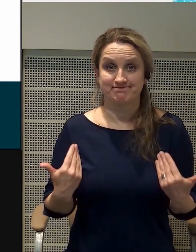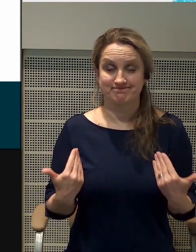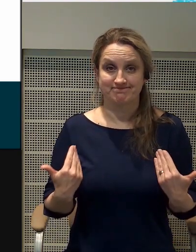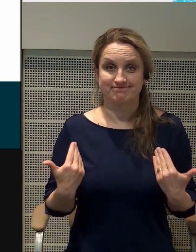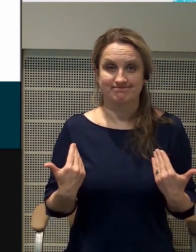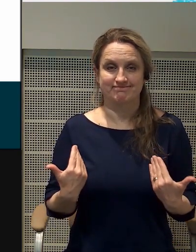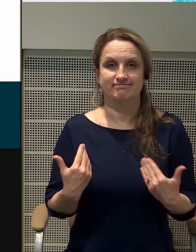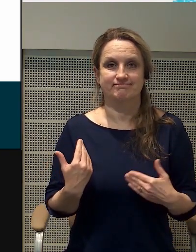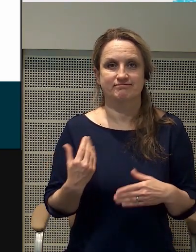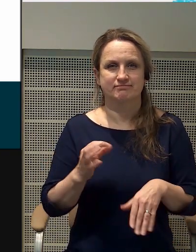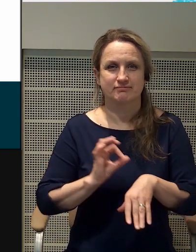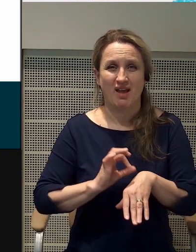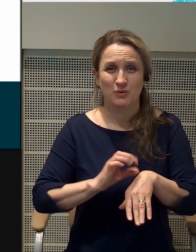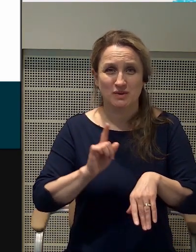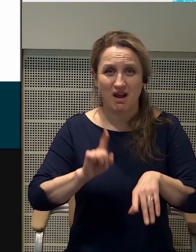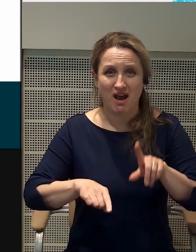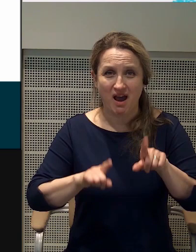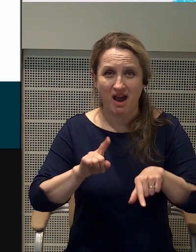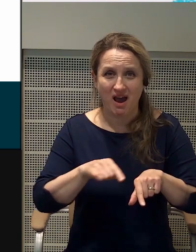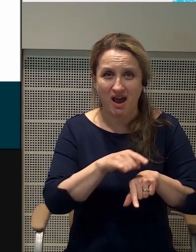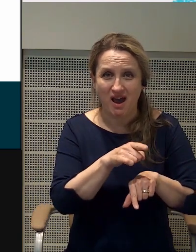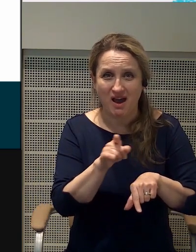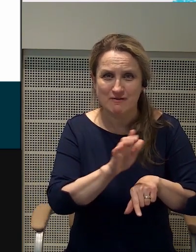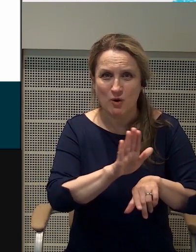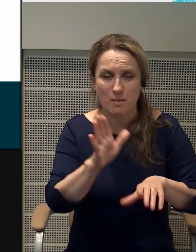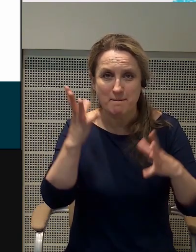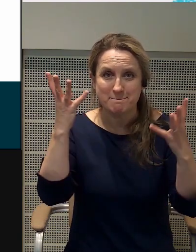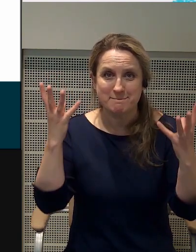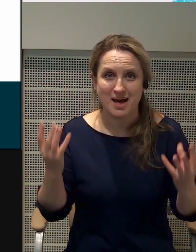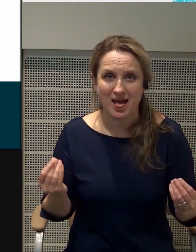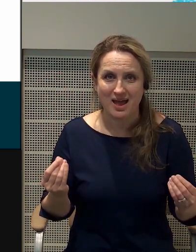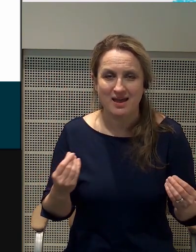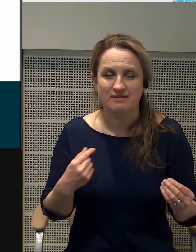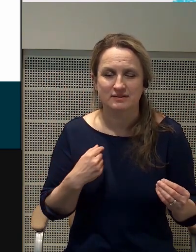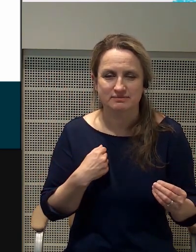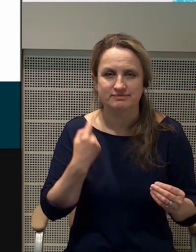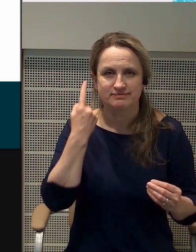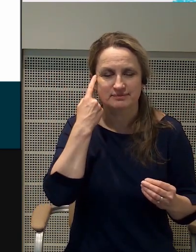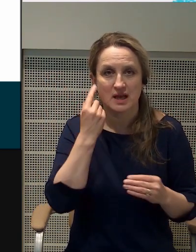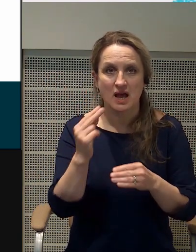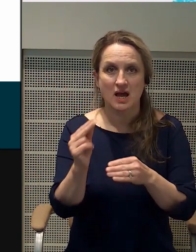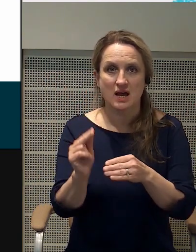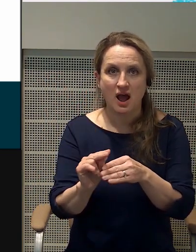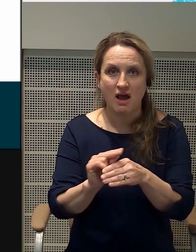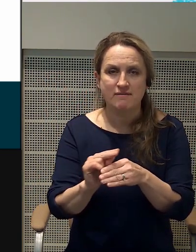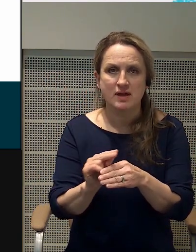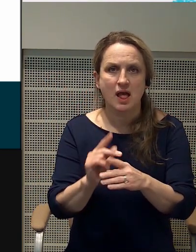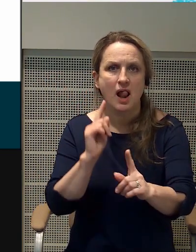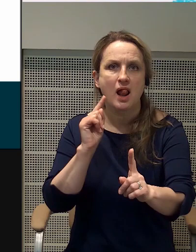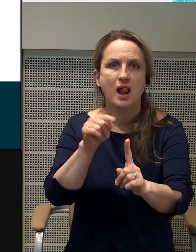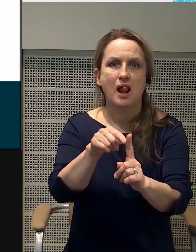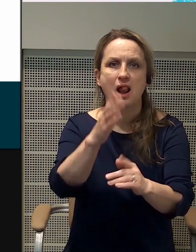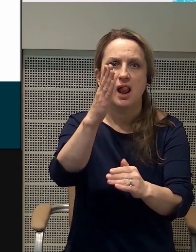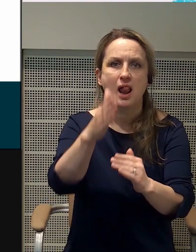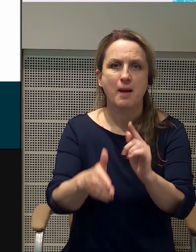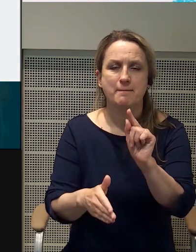ultimate outcome of treatment, and we should research it in patients, in clinic, but also in research settings, and we should look at